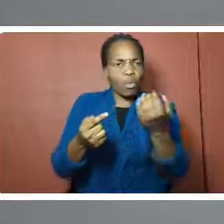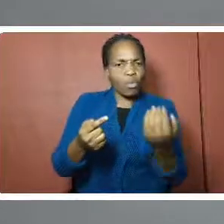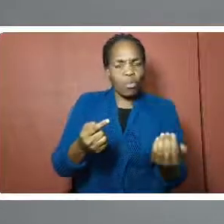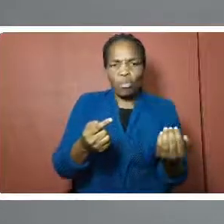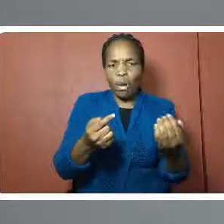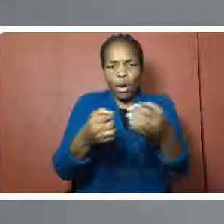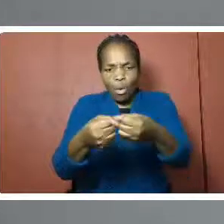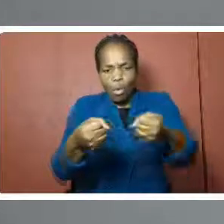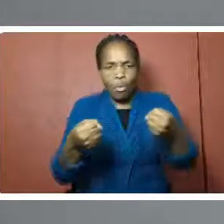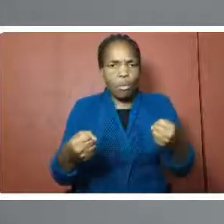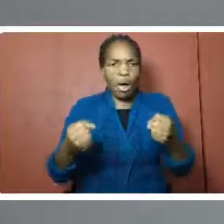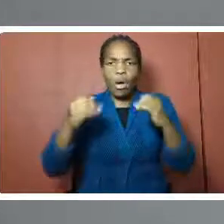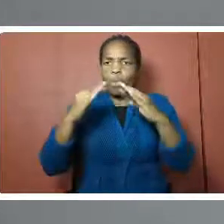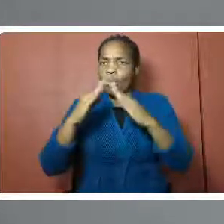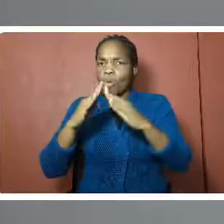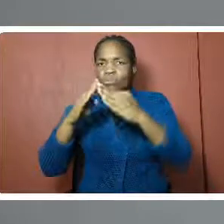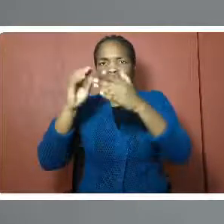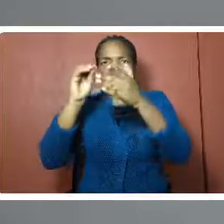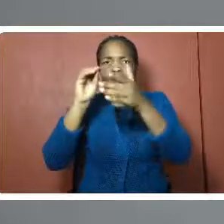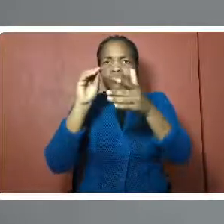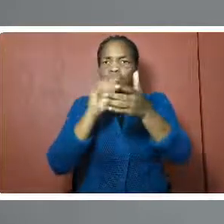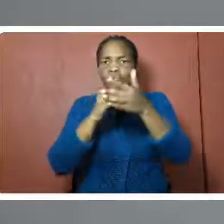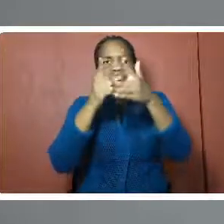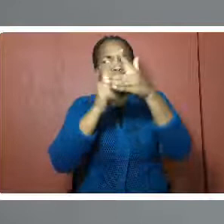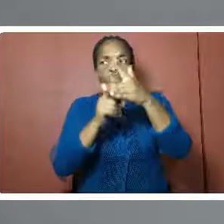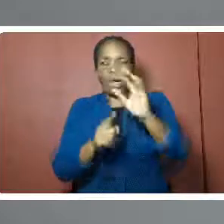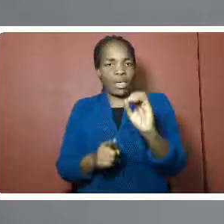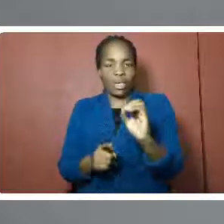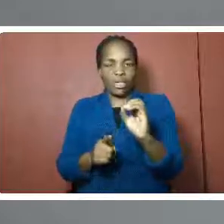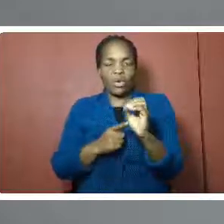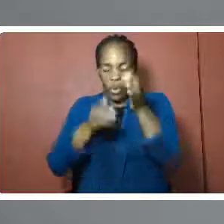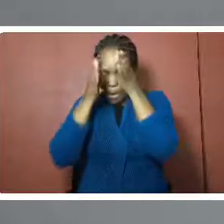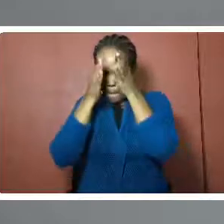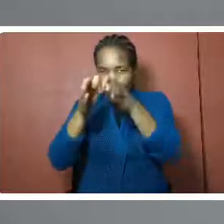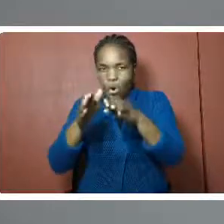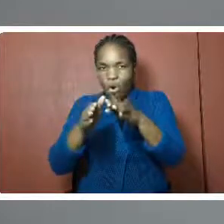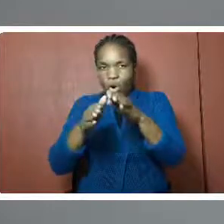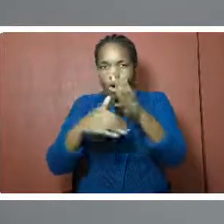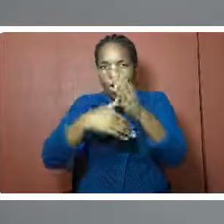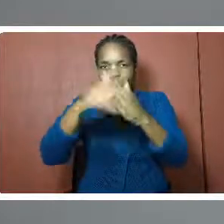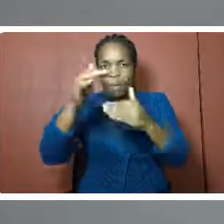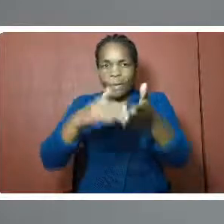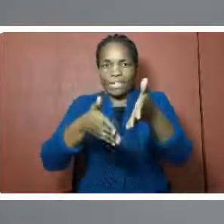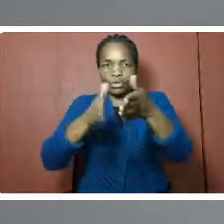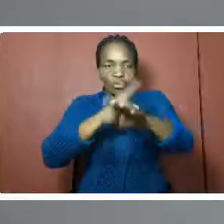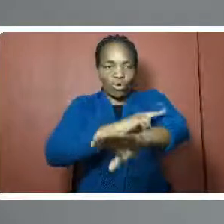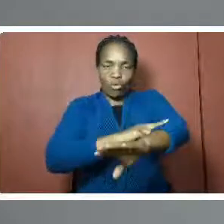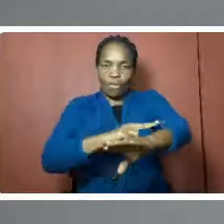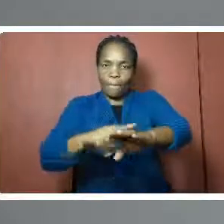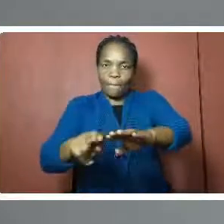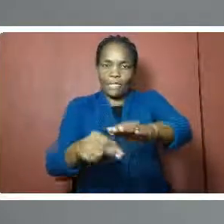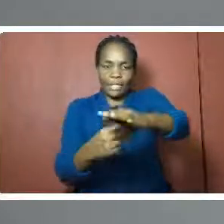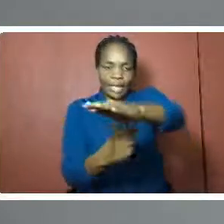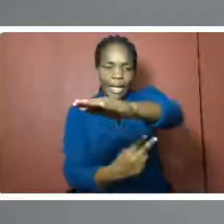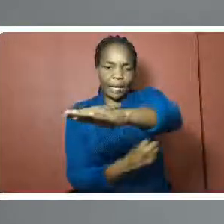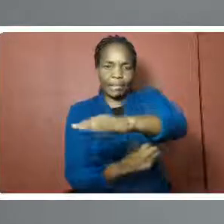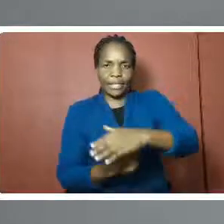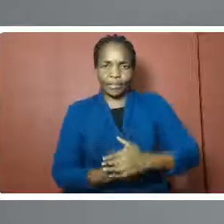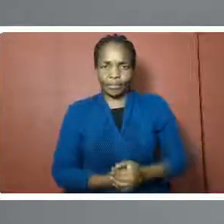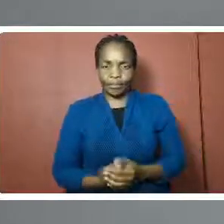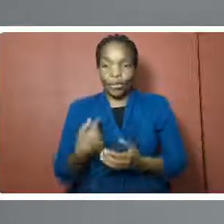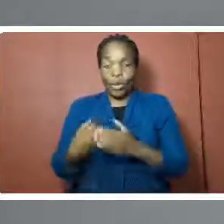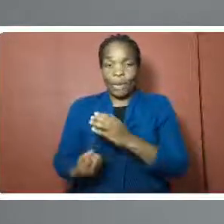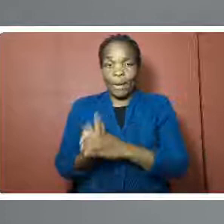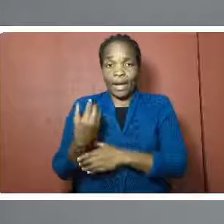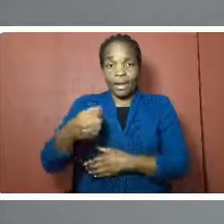joinery related, and windows. So we are more on construction. And since we are here in Namibia